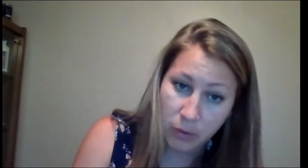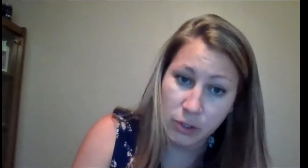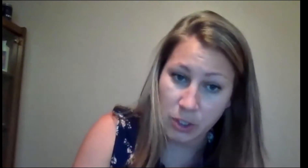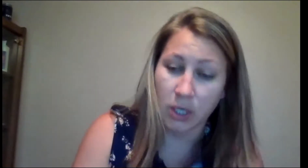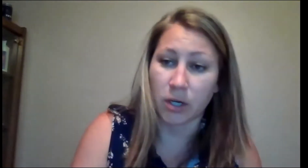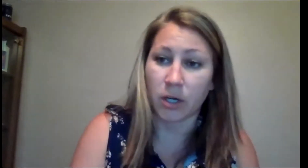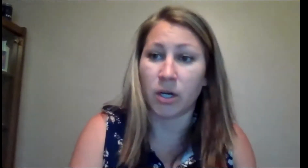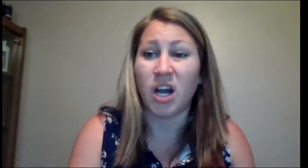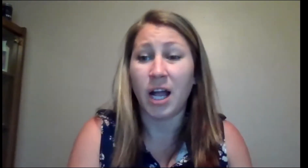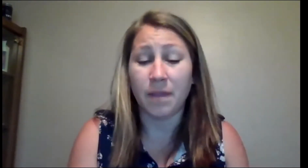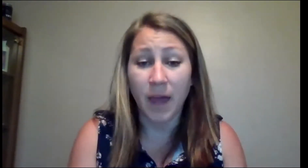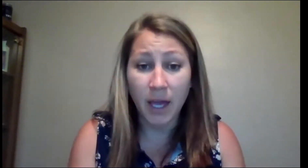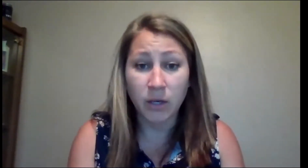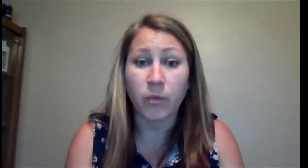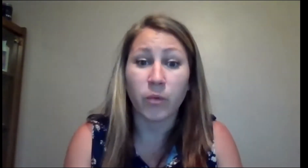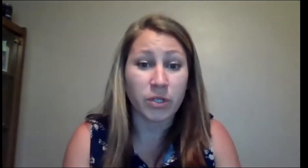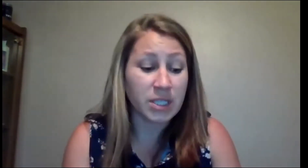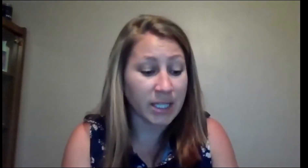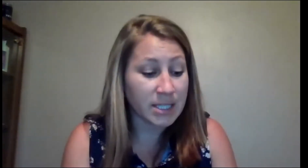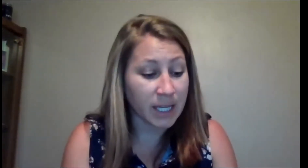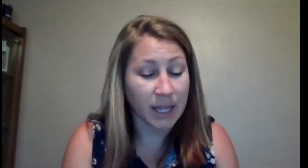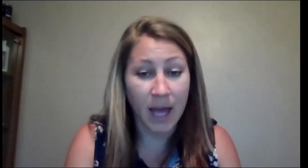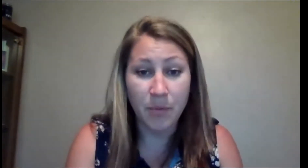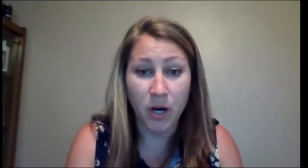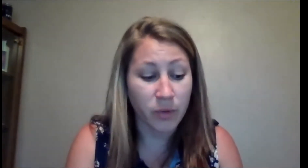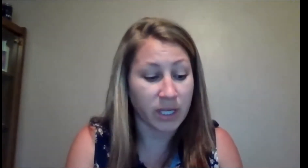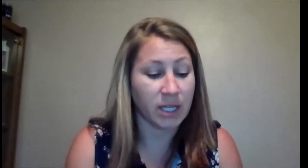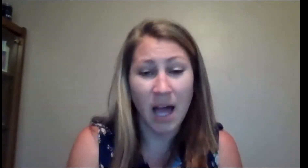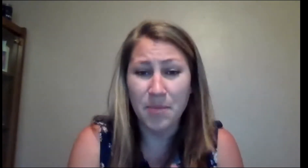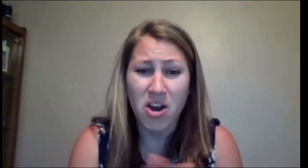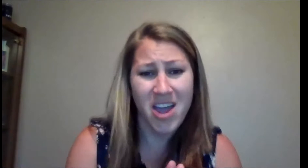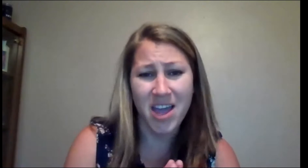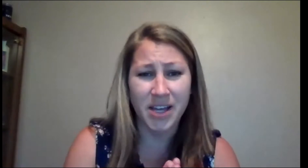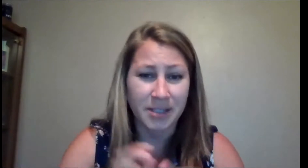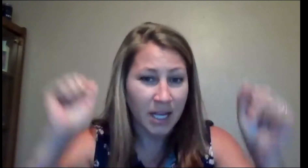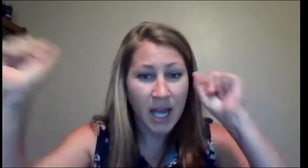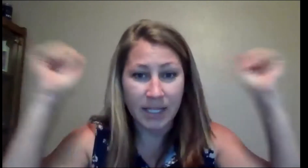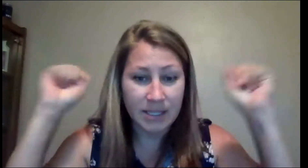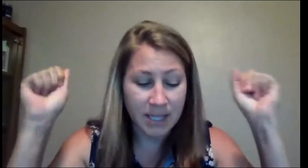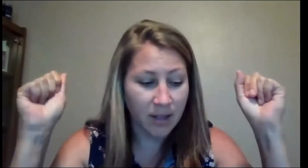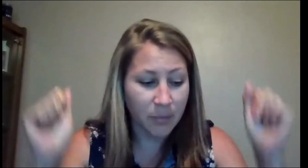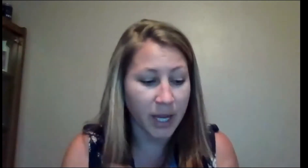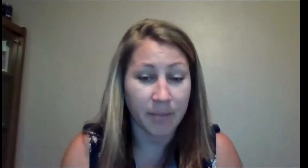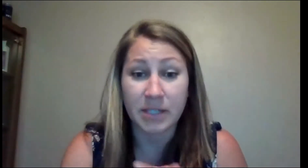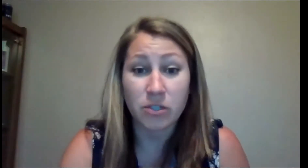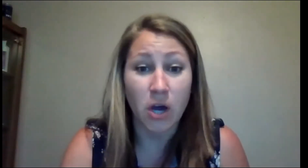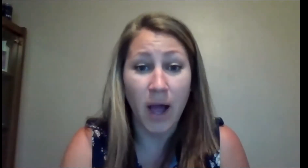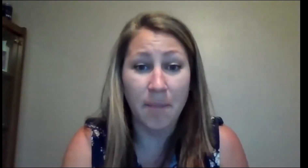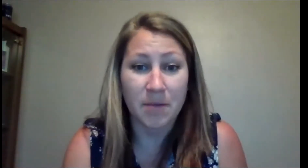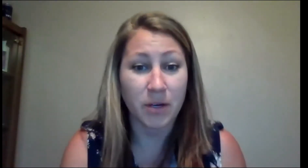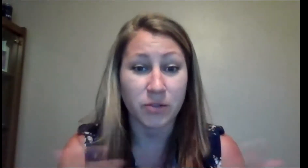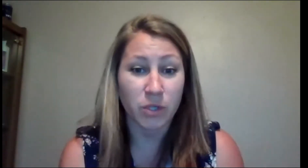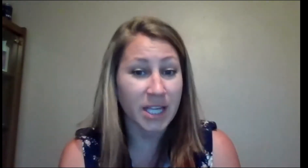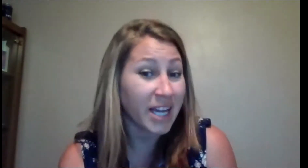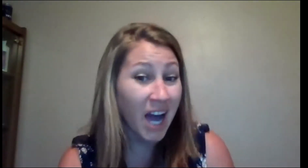hello cheer. And then when we're done singing that part, we can clap our hands and celebrate and be so